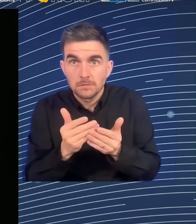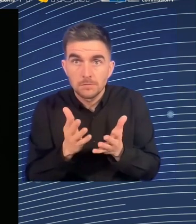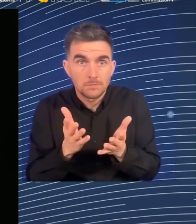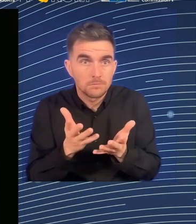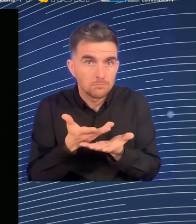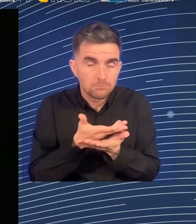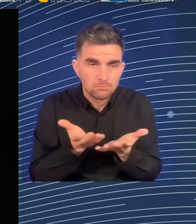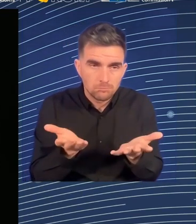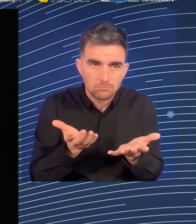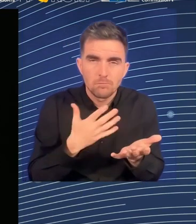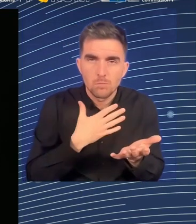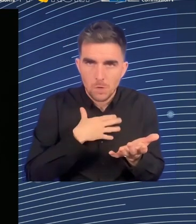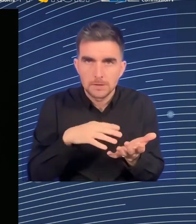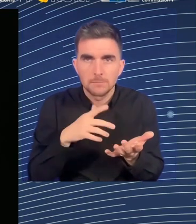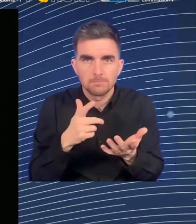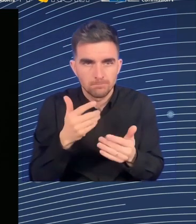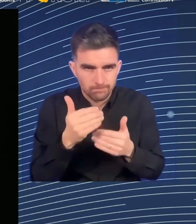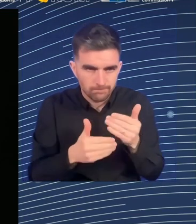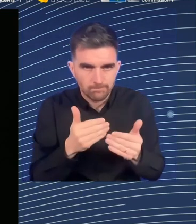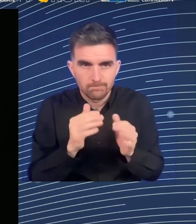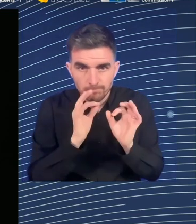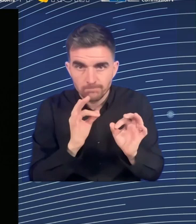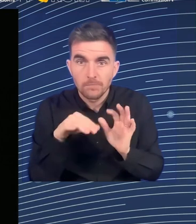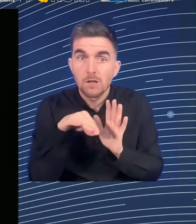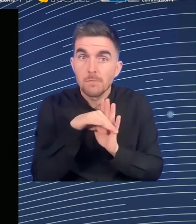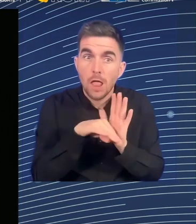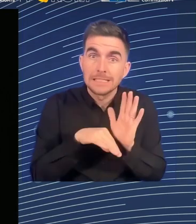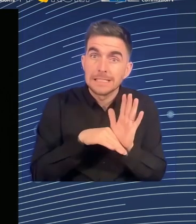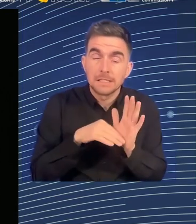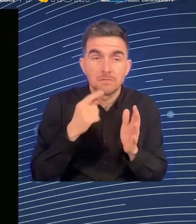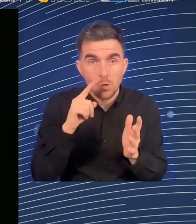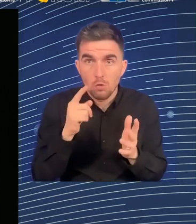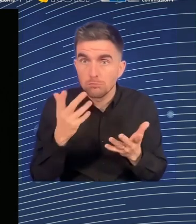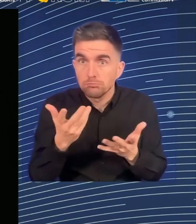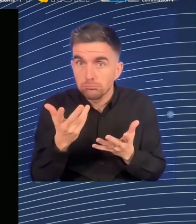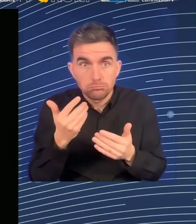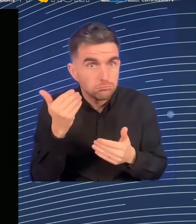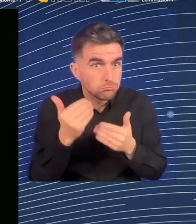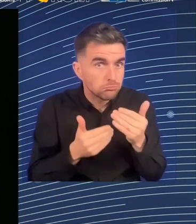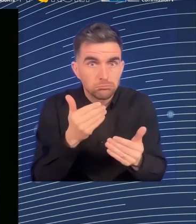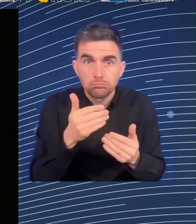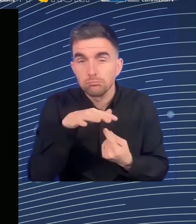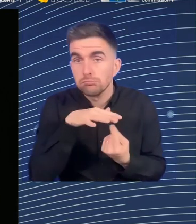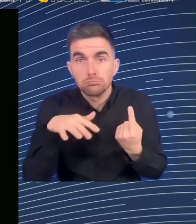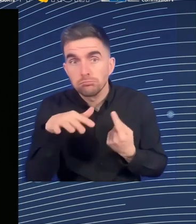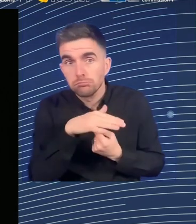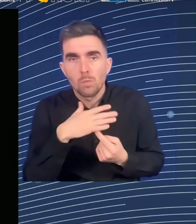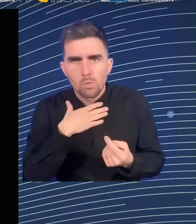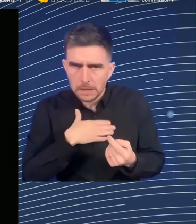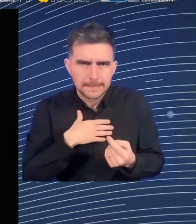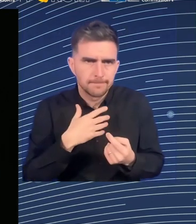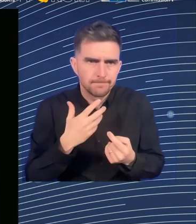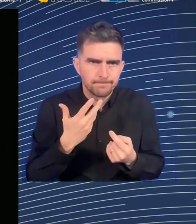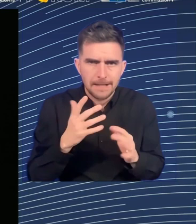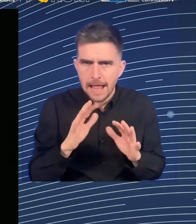for many women and men, especially women, which aims to combine family responsibilities with participation in the